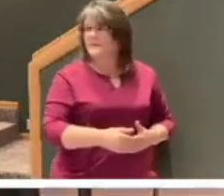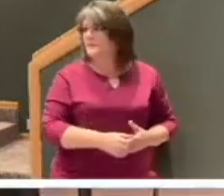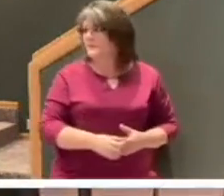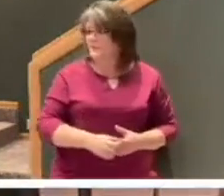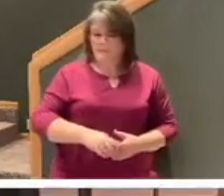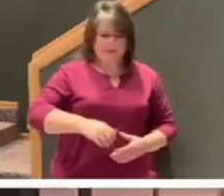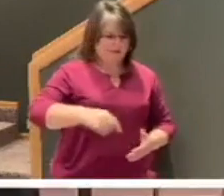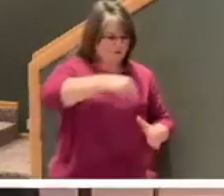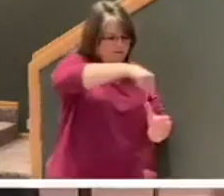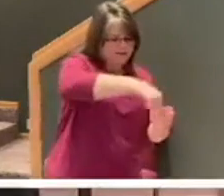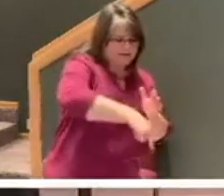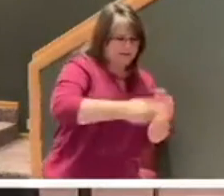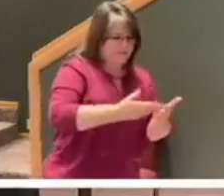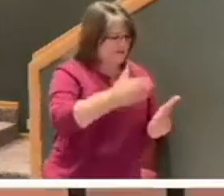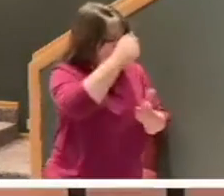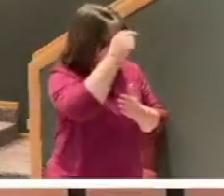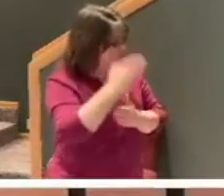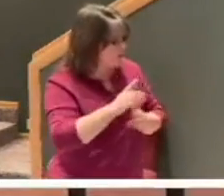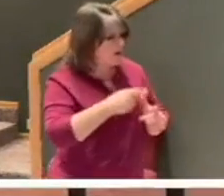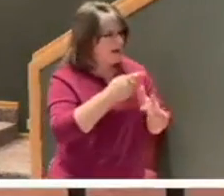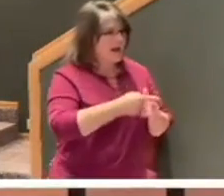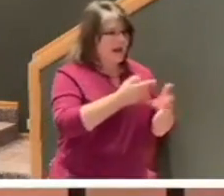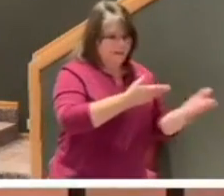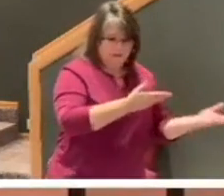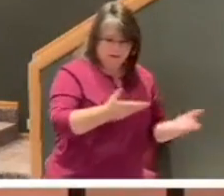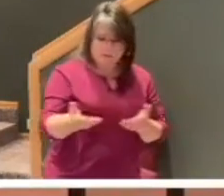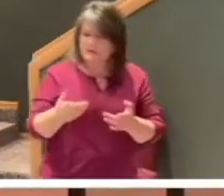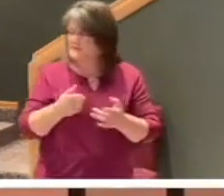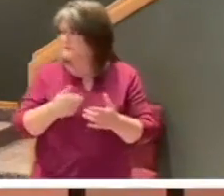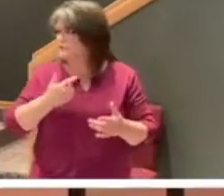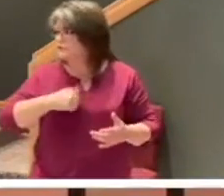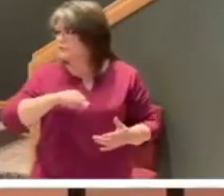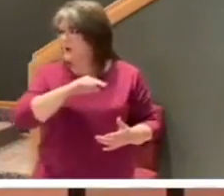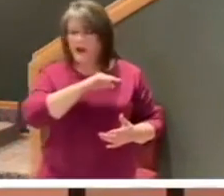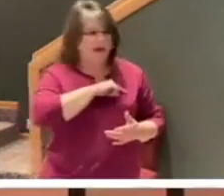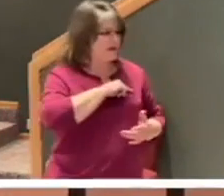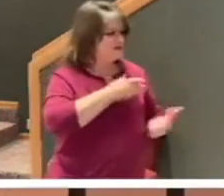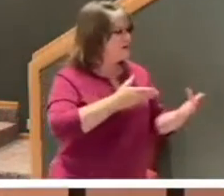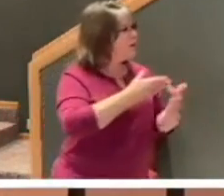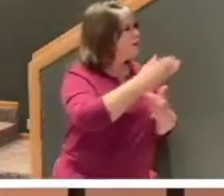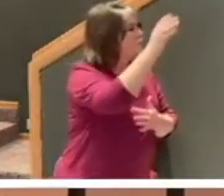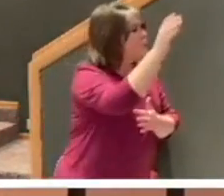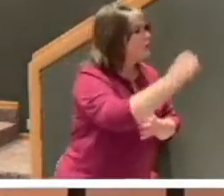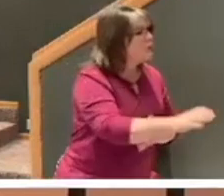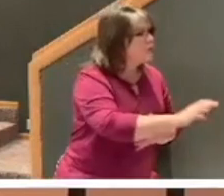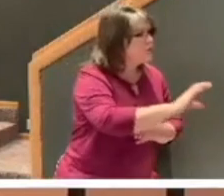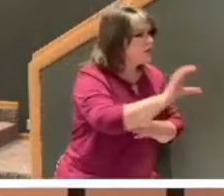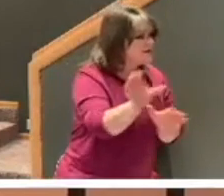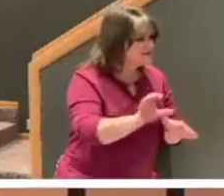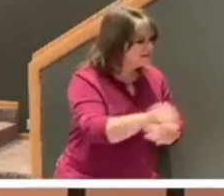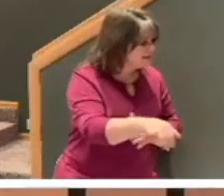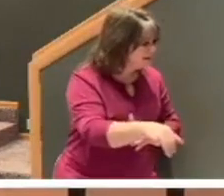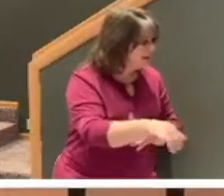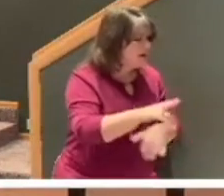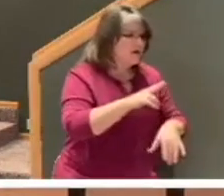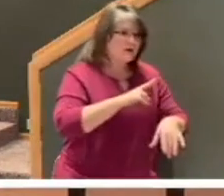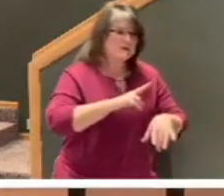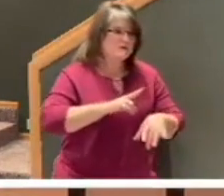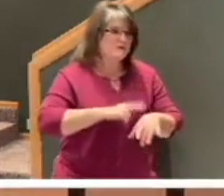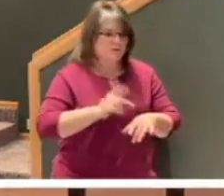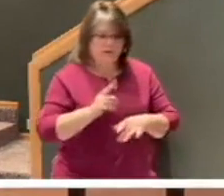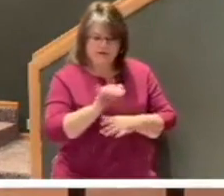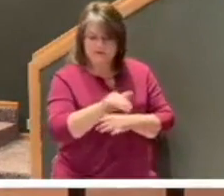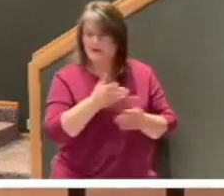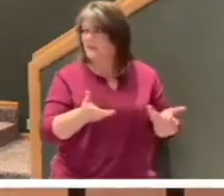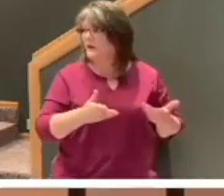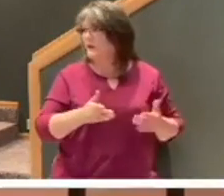of God, and then he brings them to us. And he did that through the cross. And so, of course, there's infinite here,